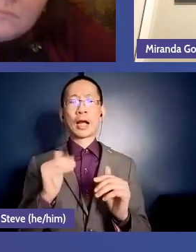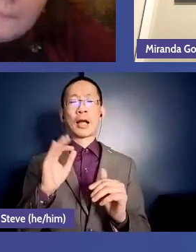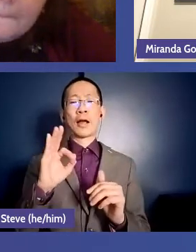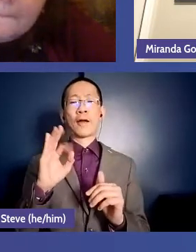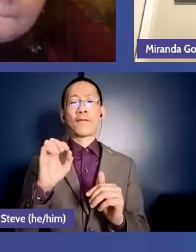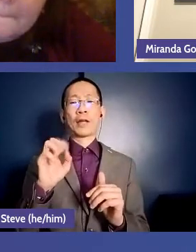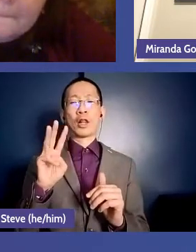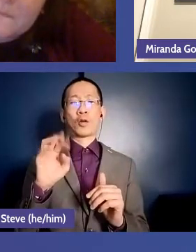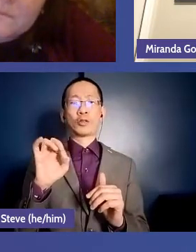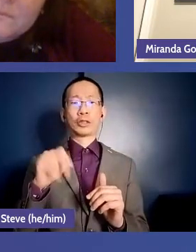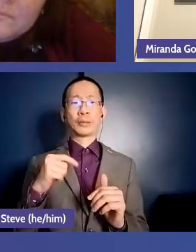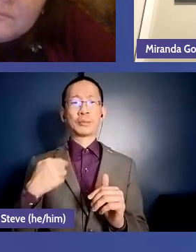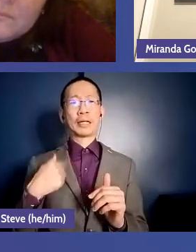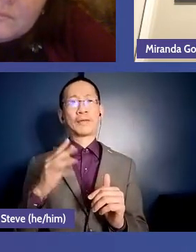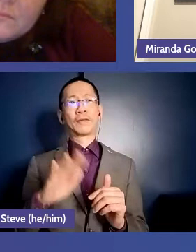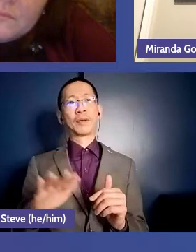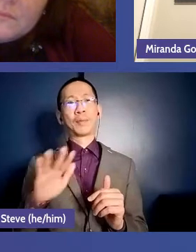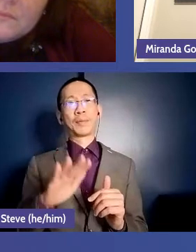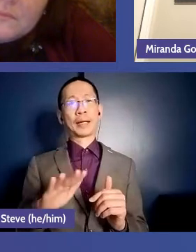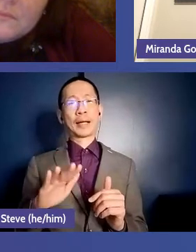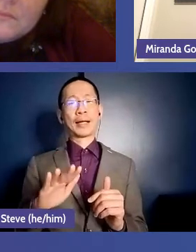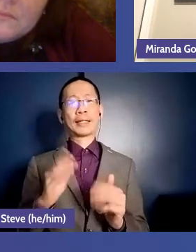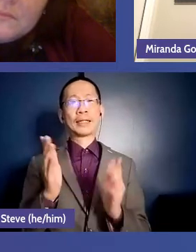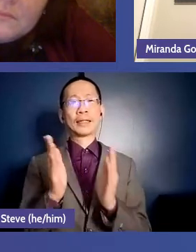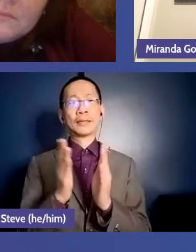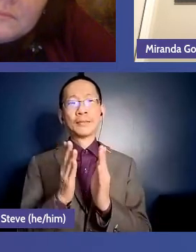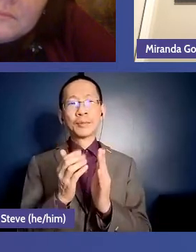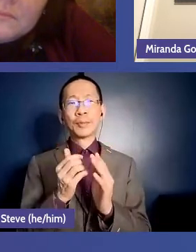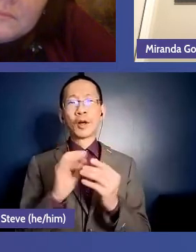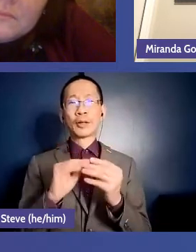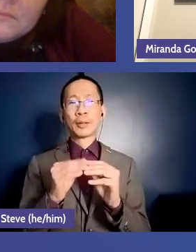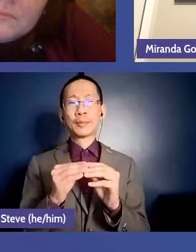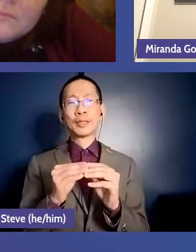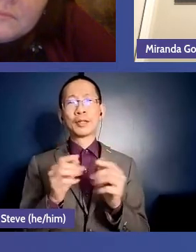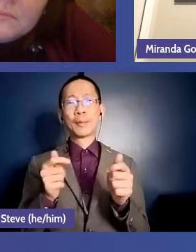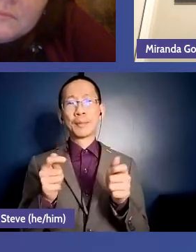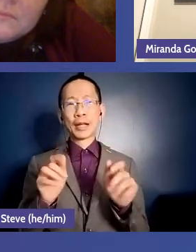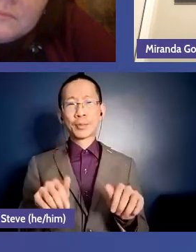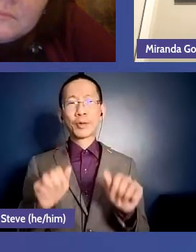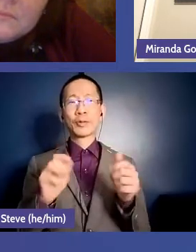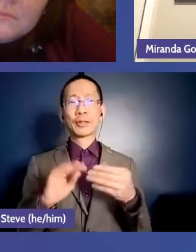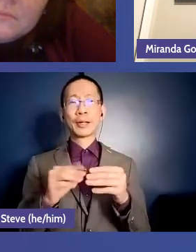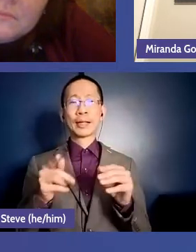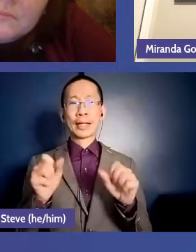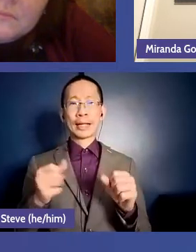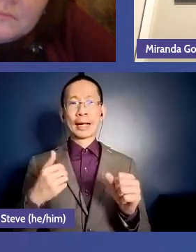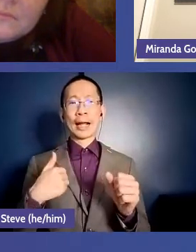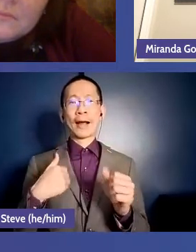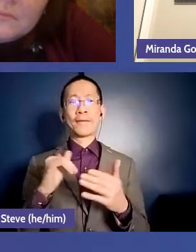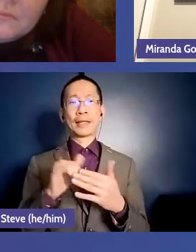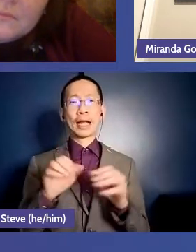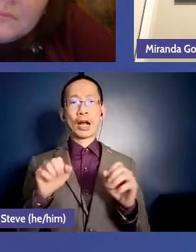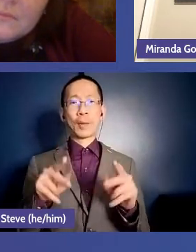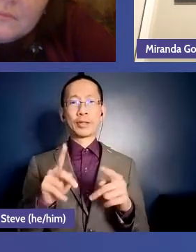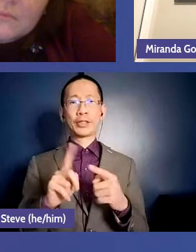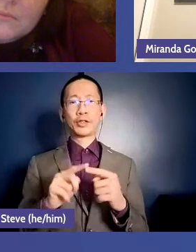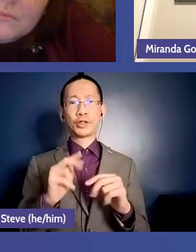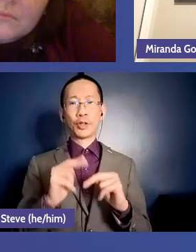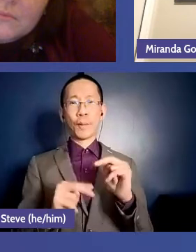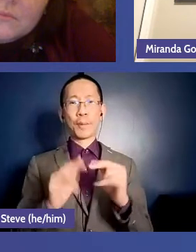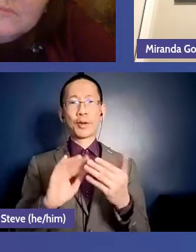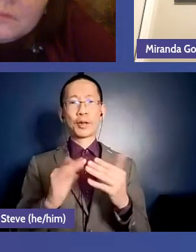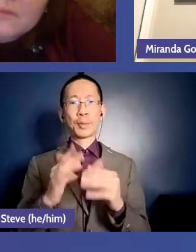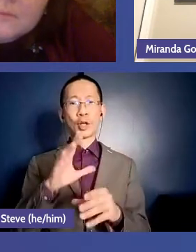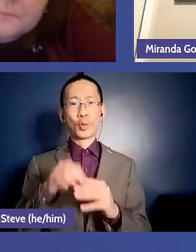only going to be having about a fairly small number, a manageable number. That way they can really have that, they can have opportunity to build community